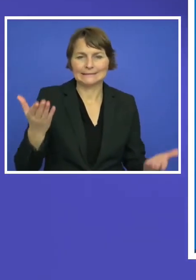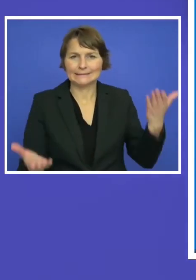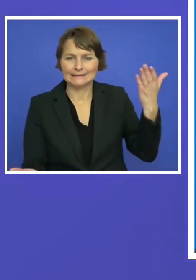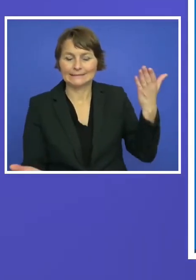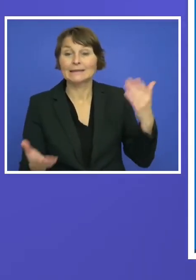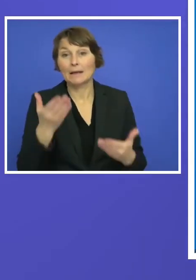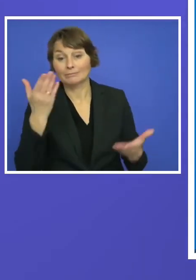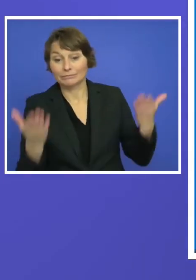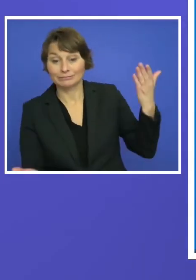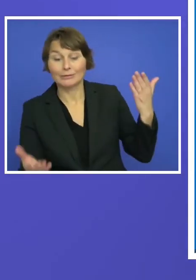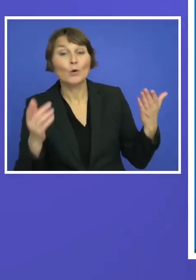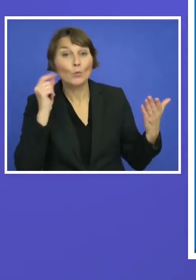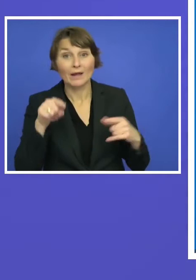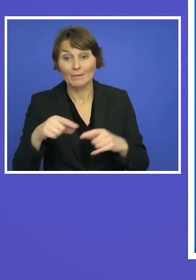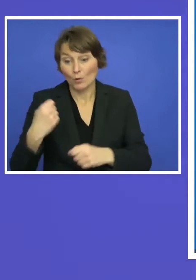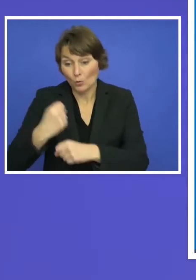that women